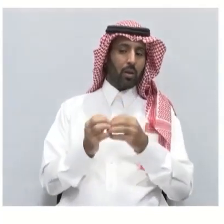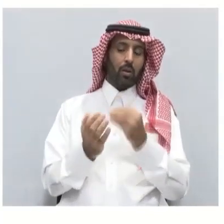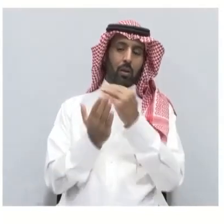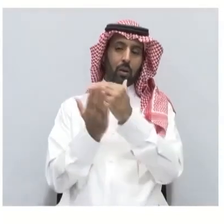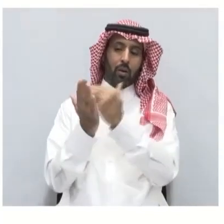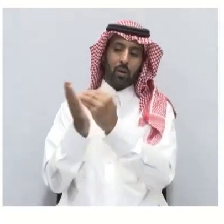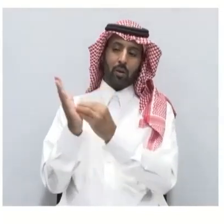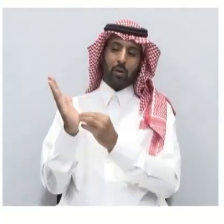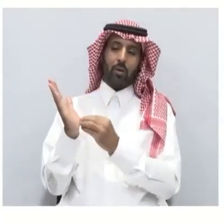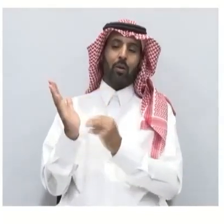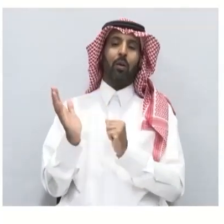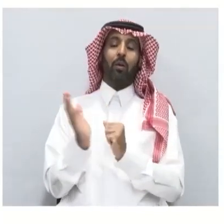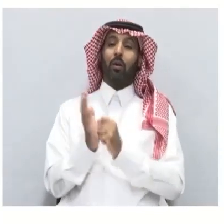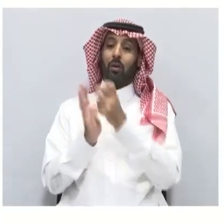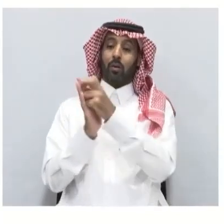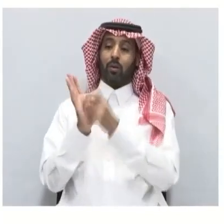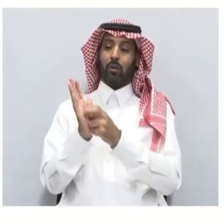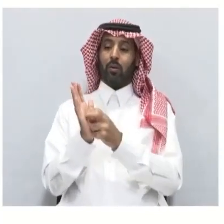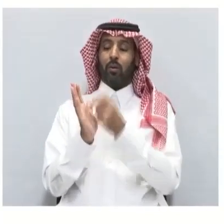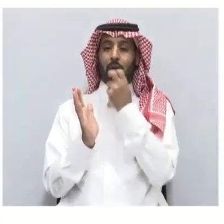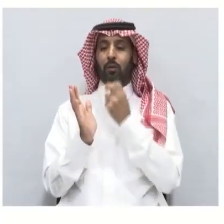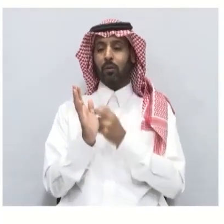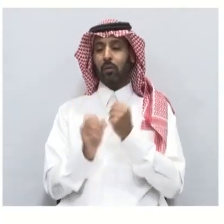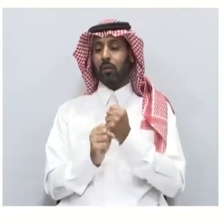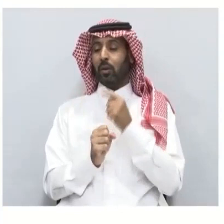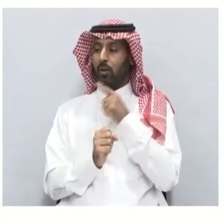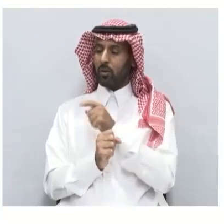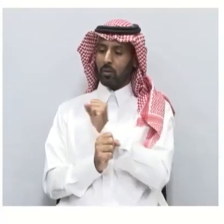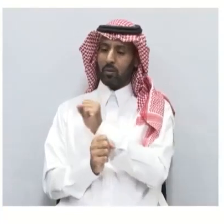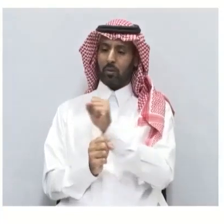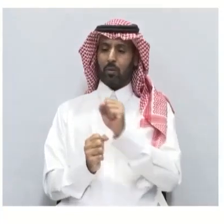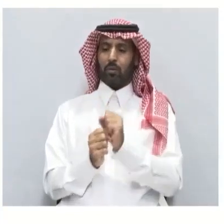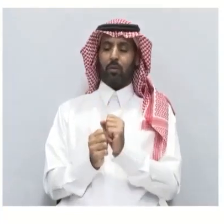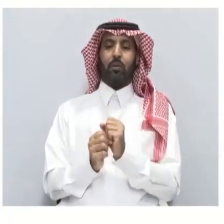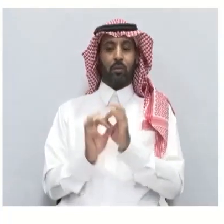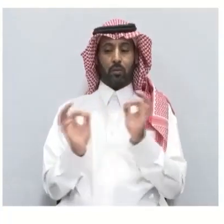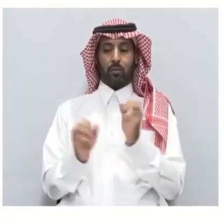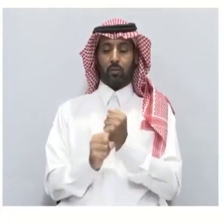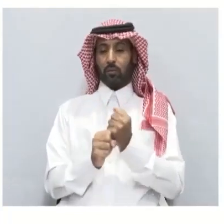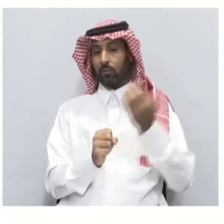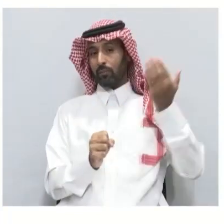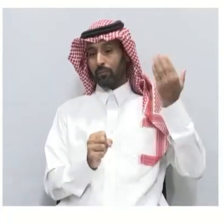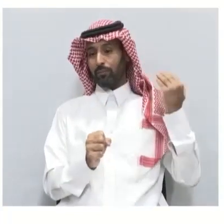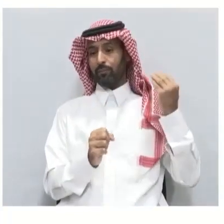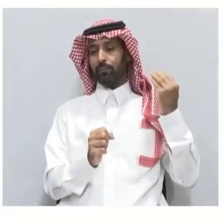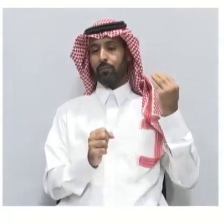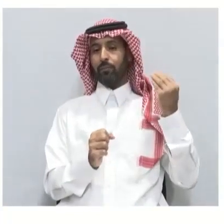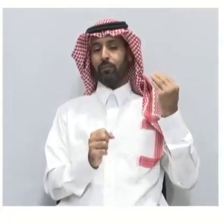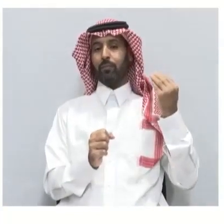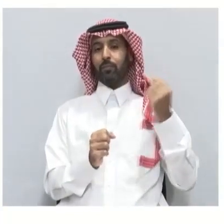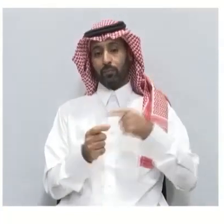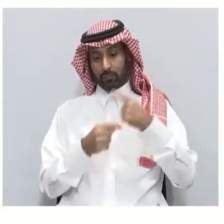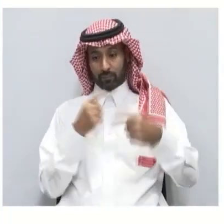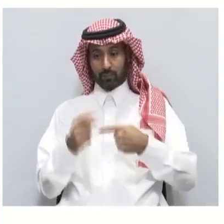in process. The grammar will be taking the passive, passive perfect, and the past perfect, and the